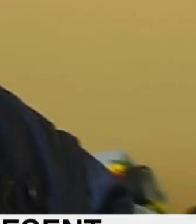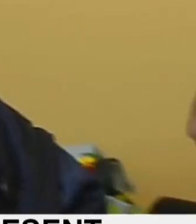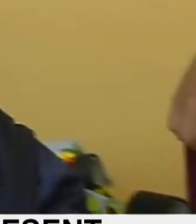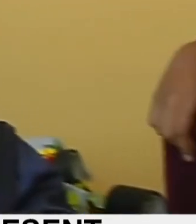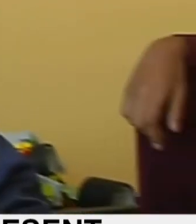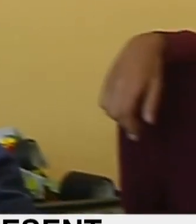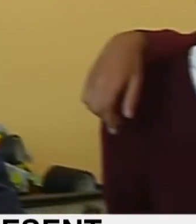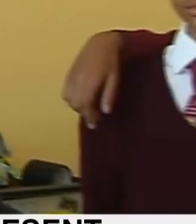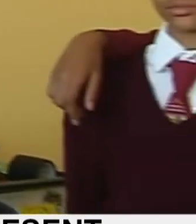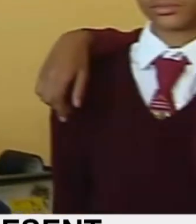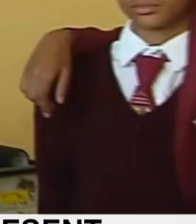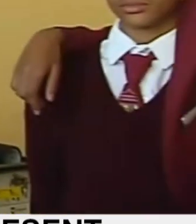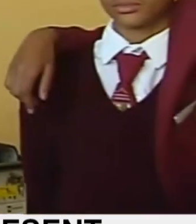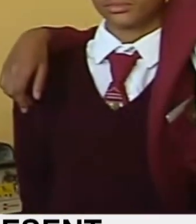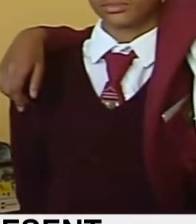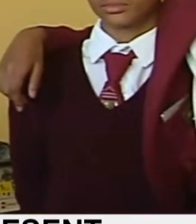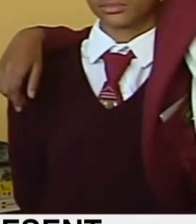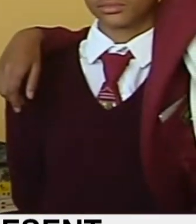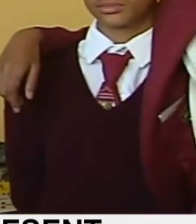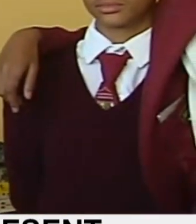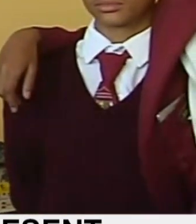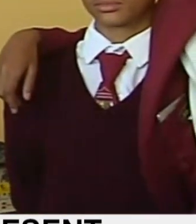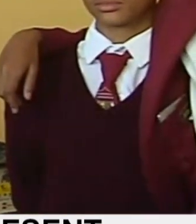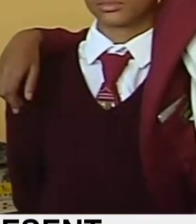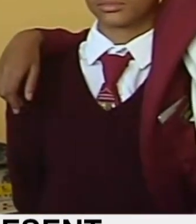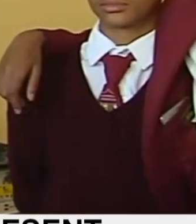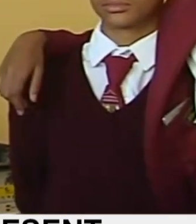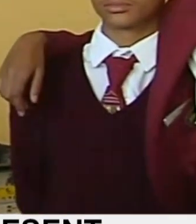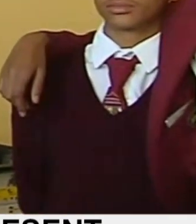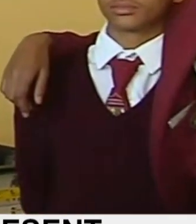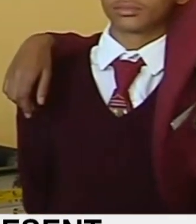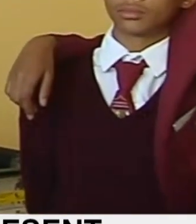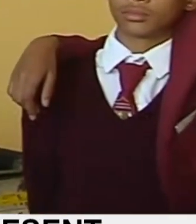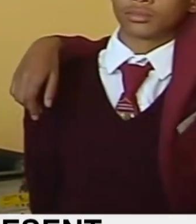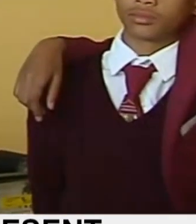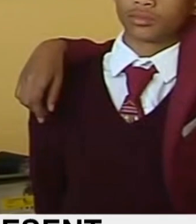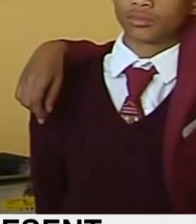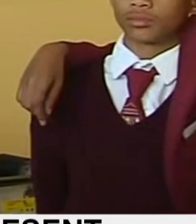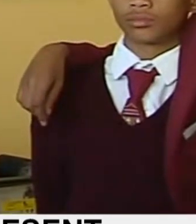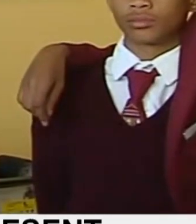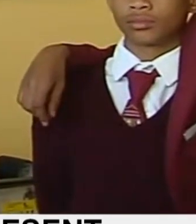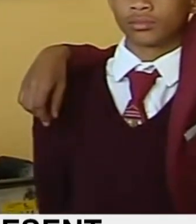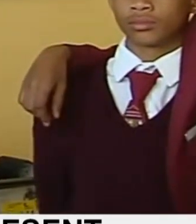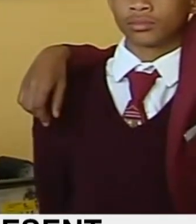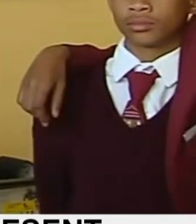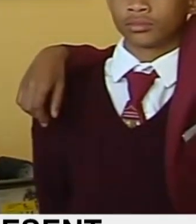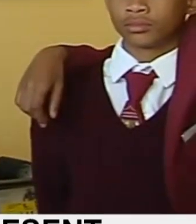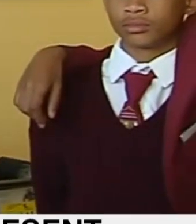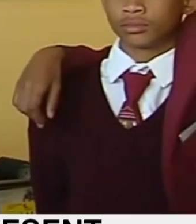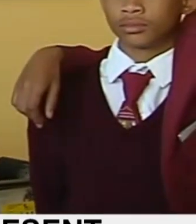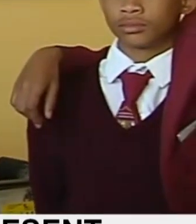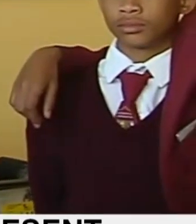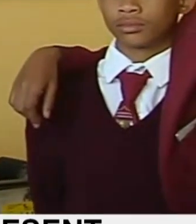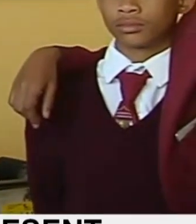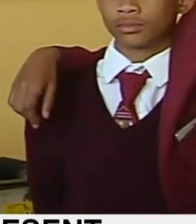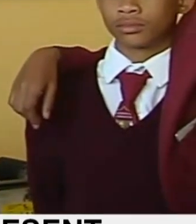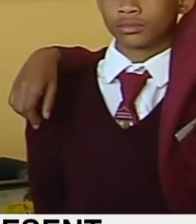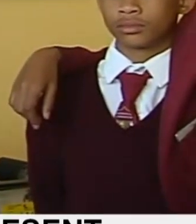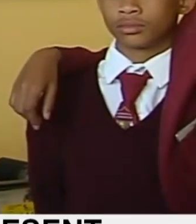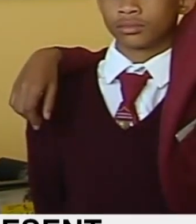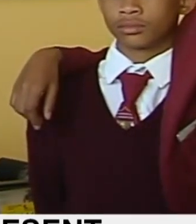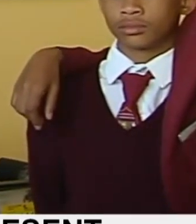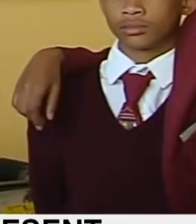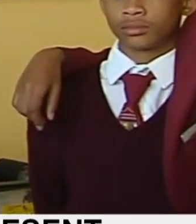we spoke last night and you did explain, but, in terms of you get these kids excited about